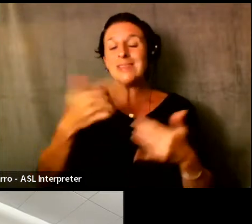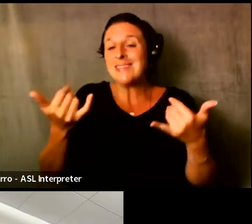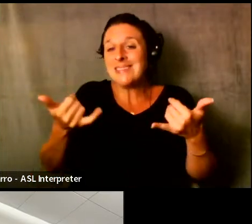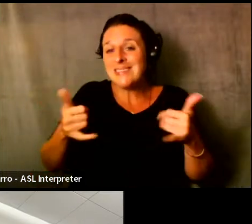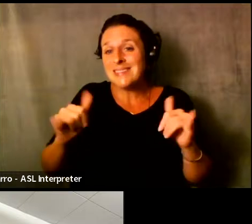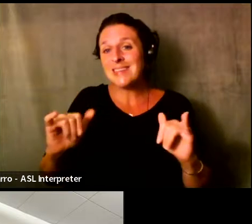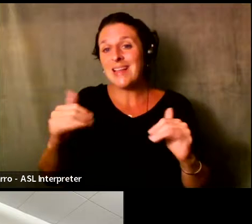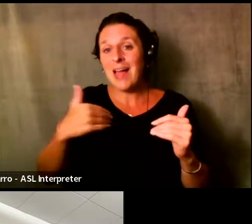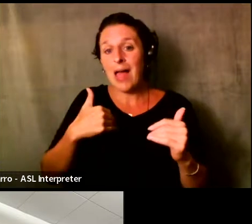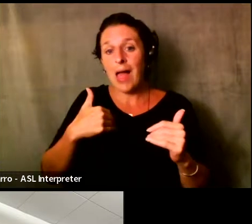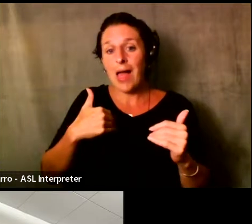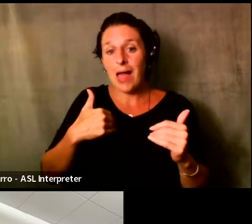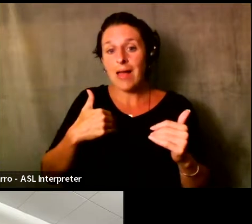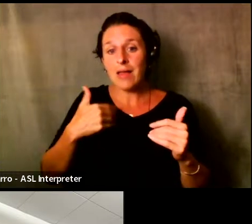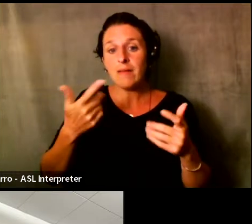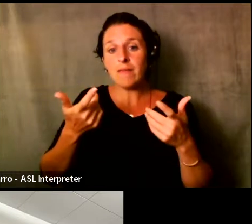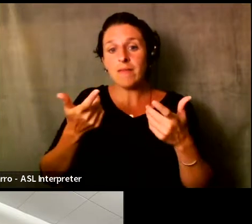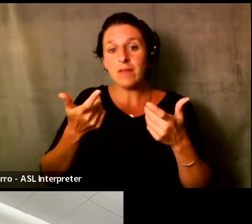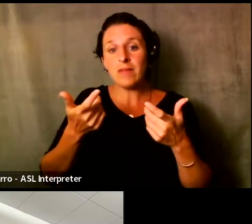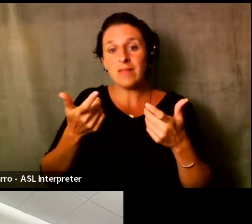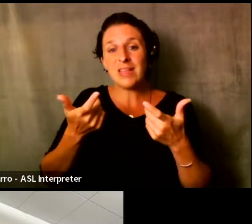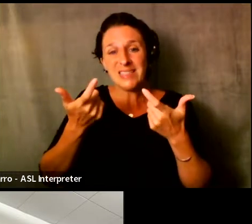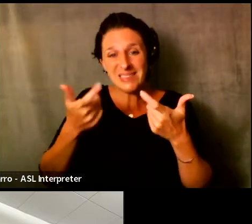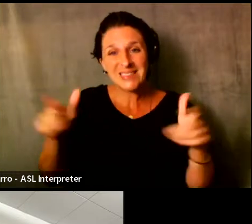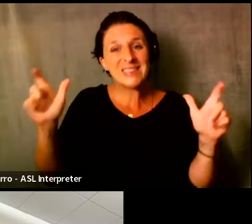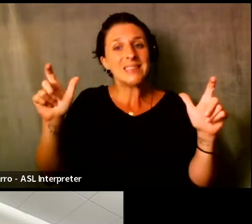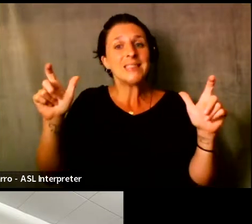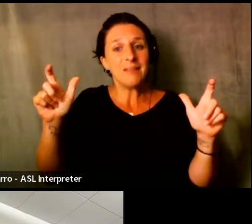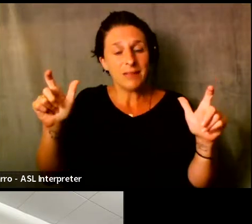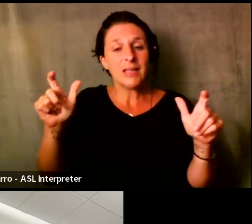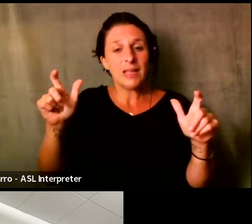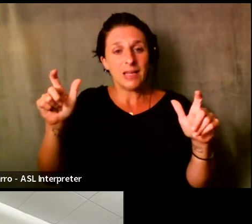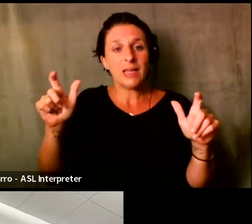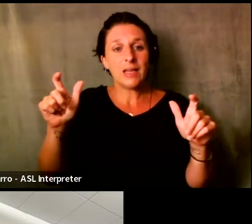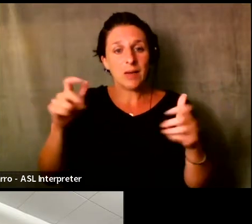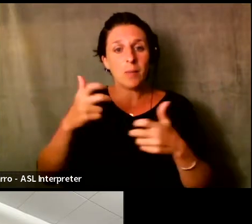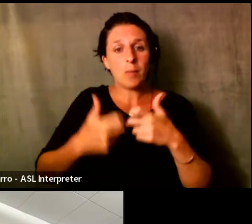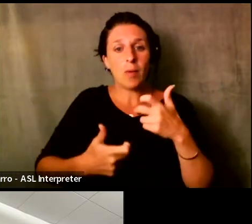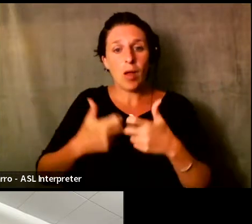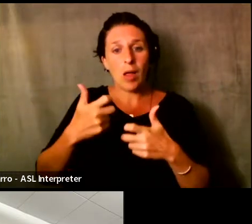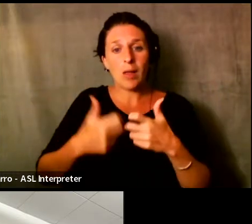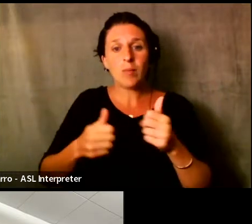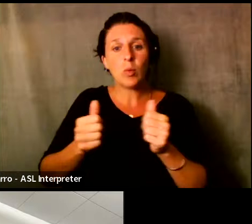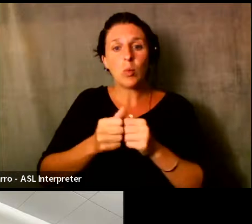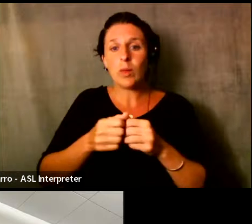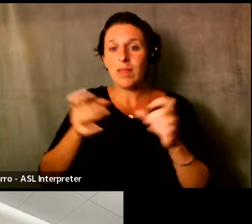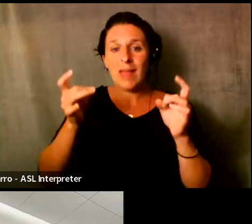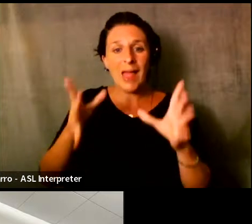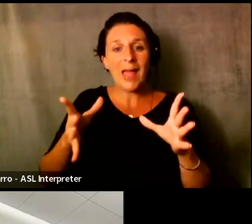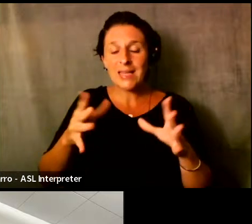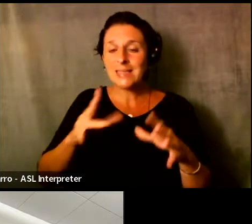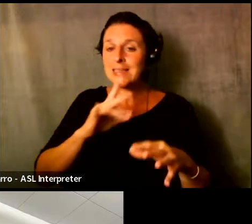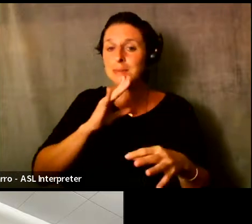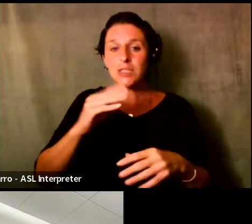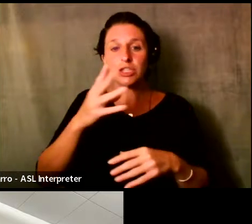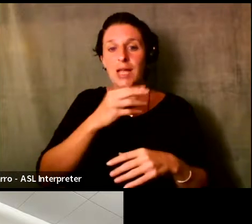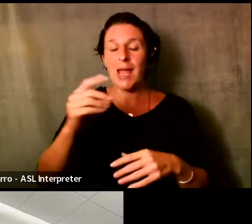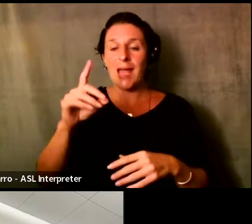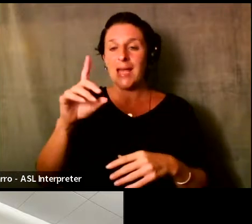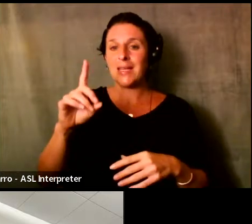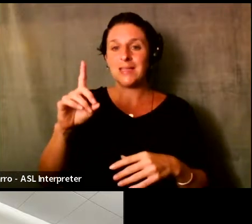a large, a significant problem with hate speech and dehumanizing